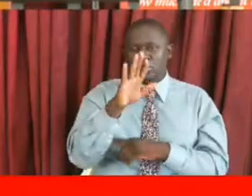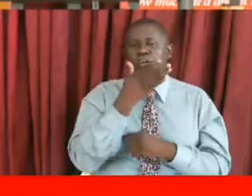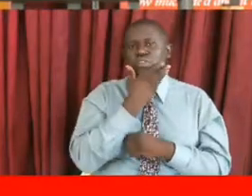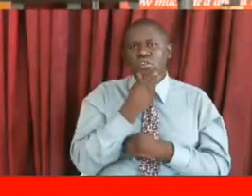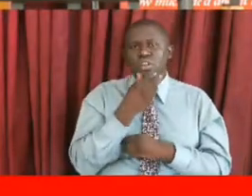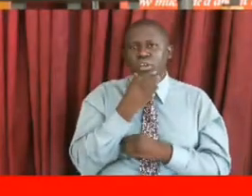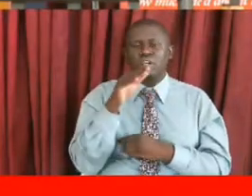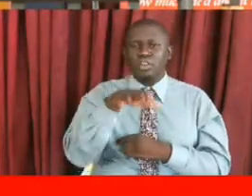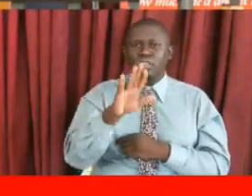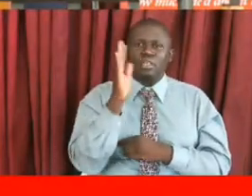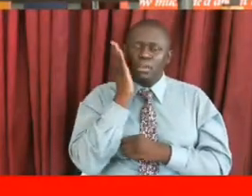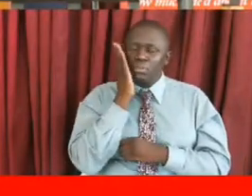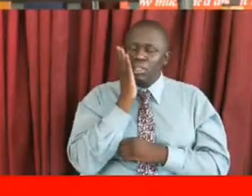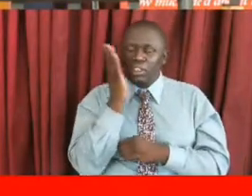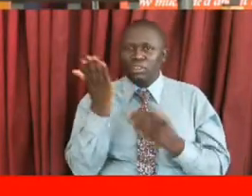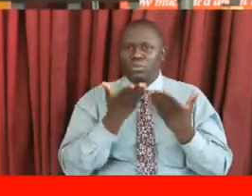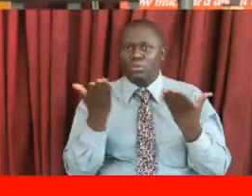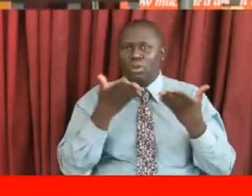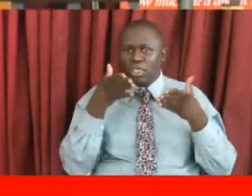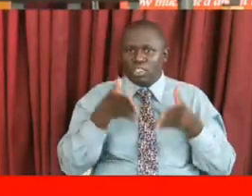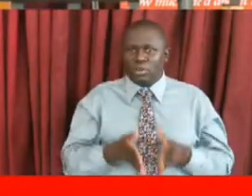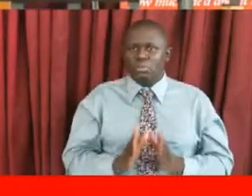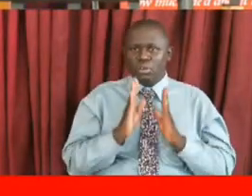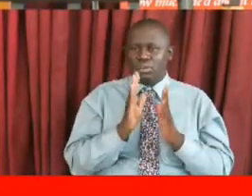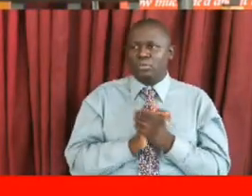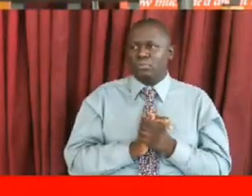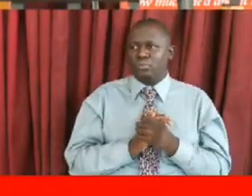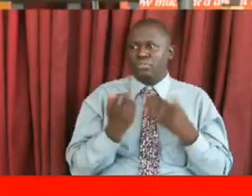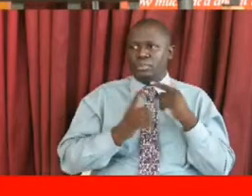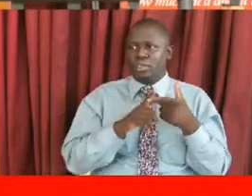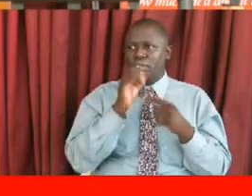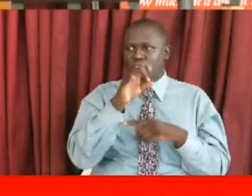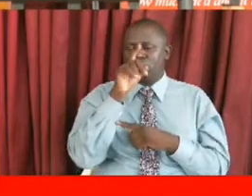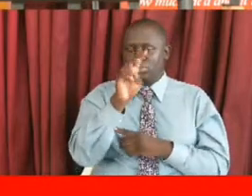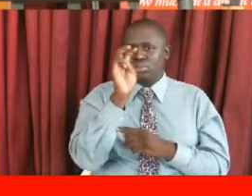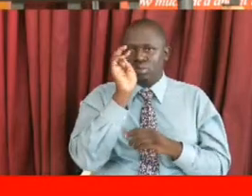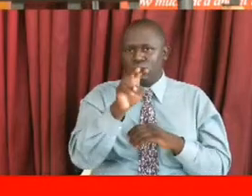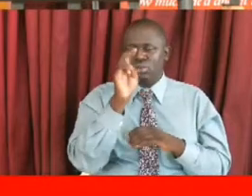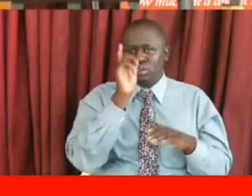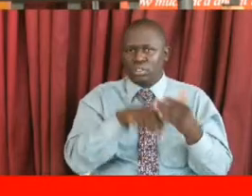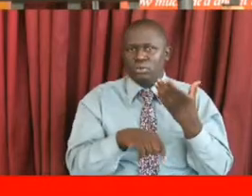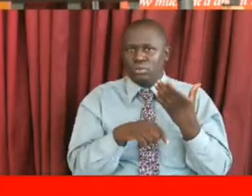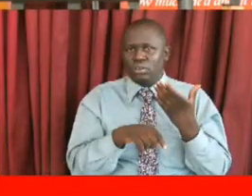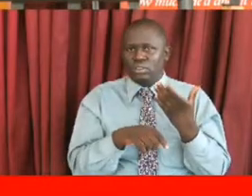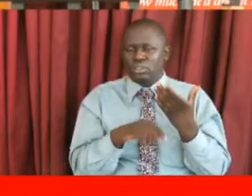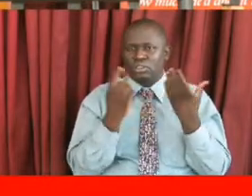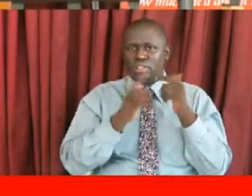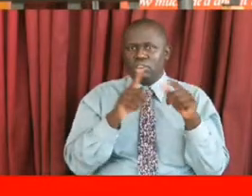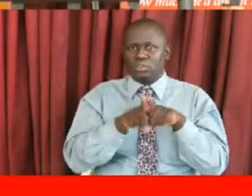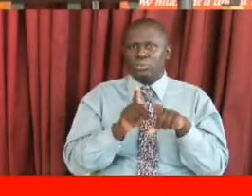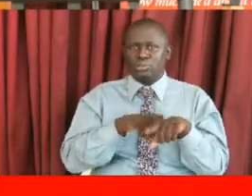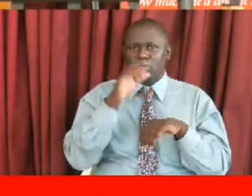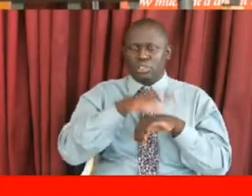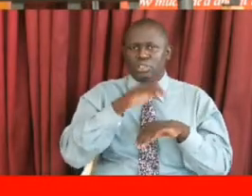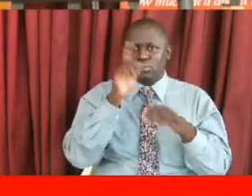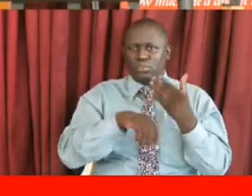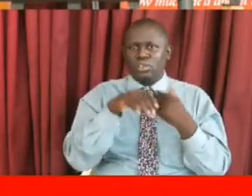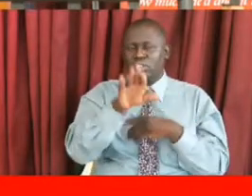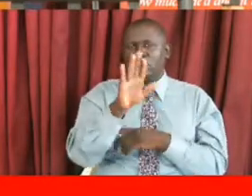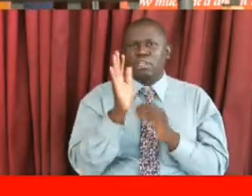know where they were Bor where they grew up if you check Wikipedia you will find their